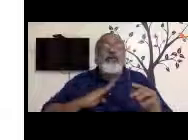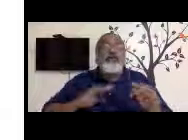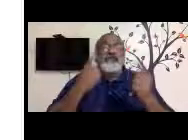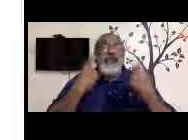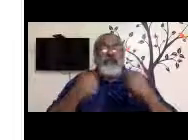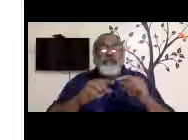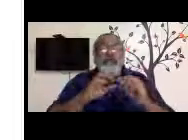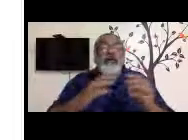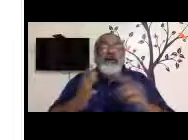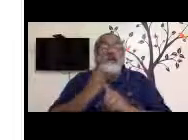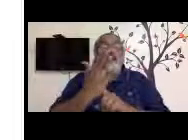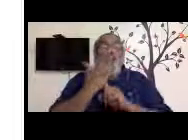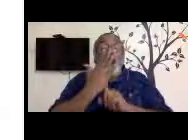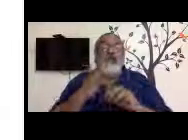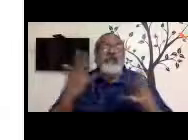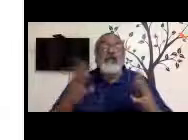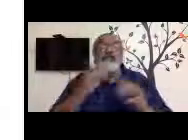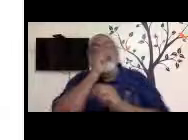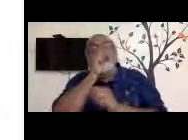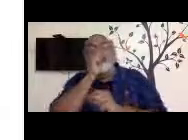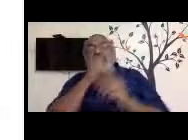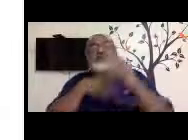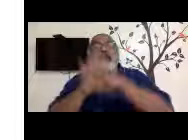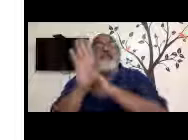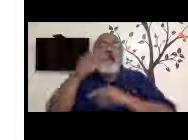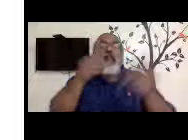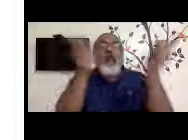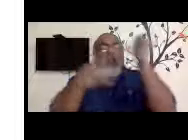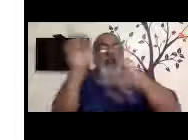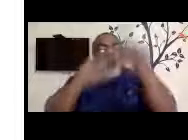the Mental Health Care Act. Next slide, please.